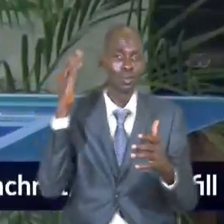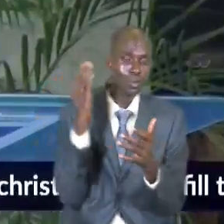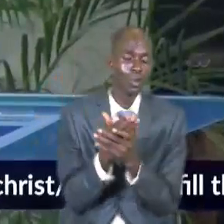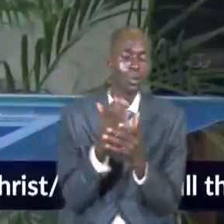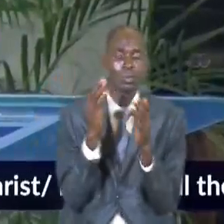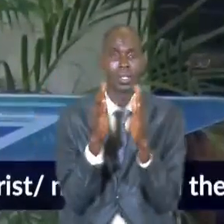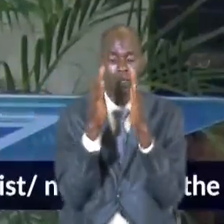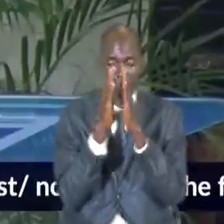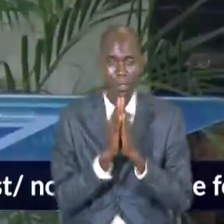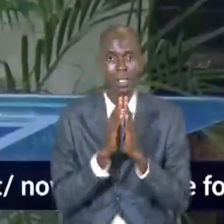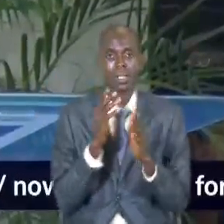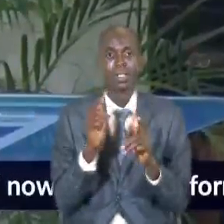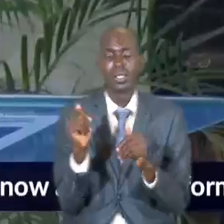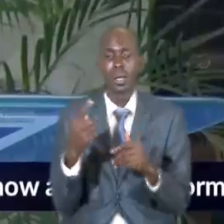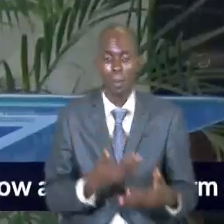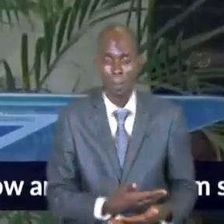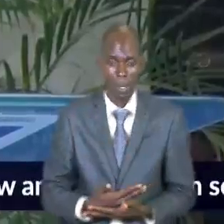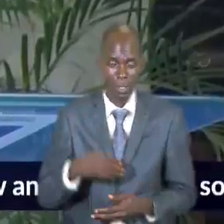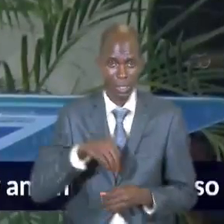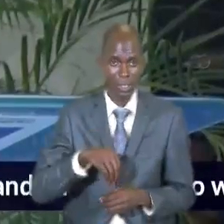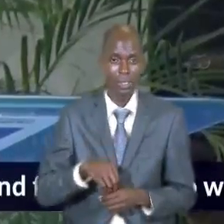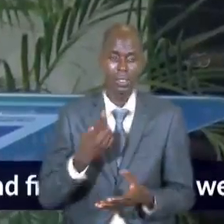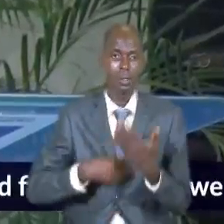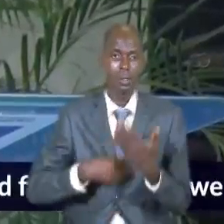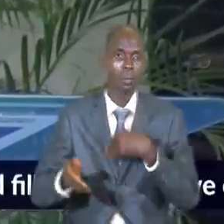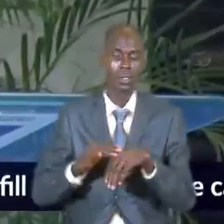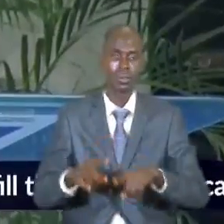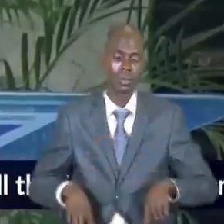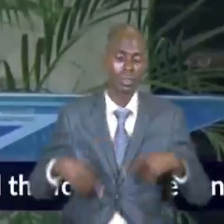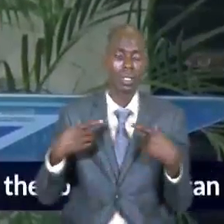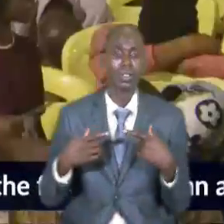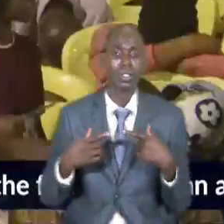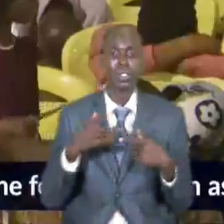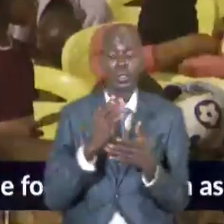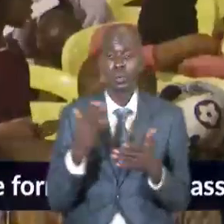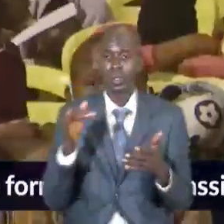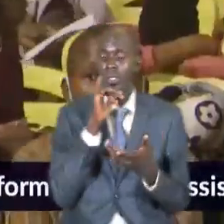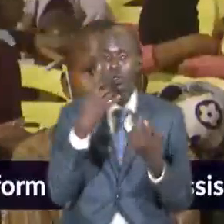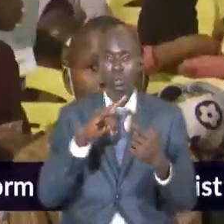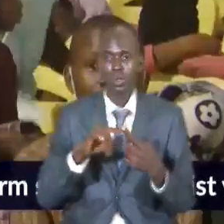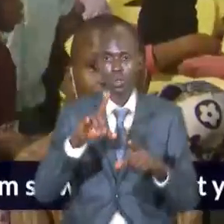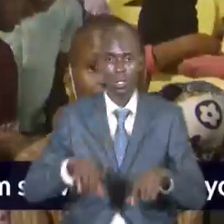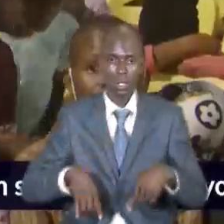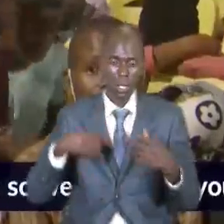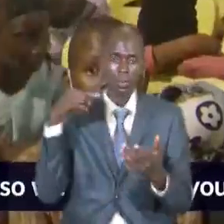is coming back to your life tonight. If you believe it, shout a bigger amen.